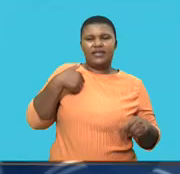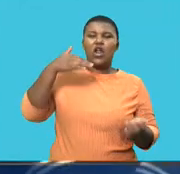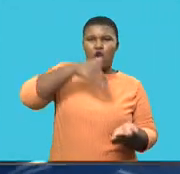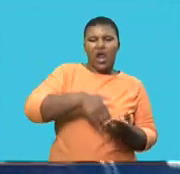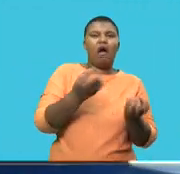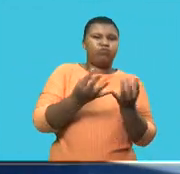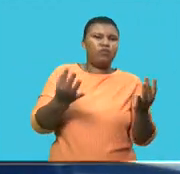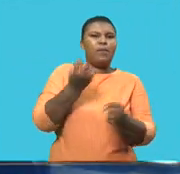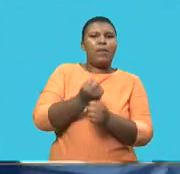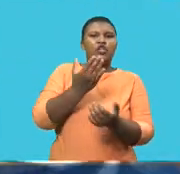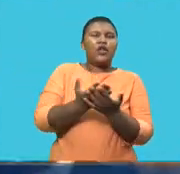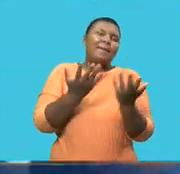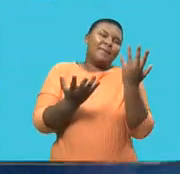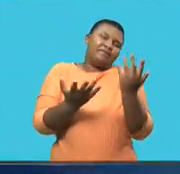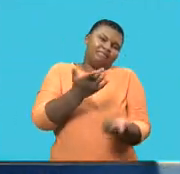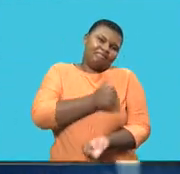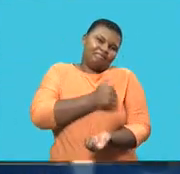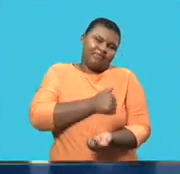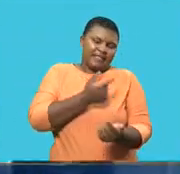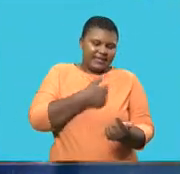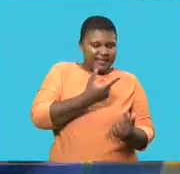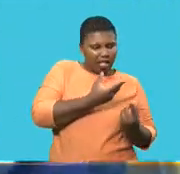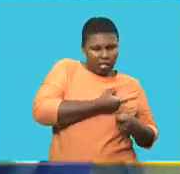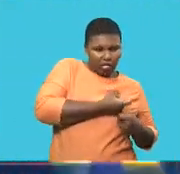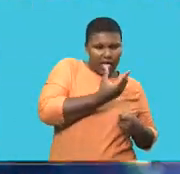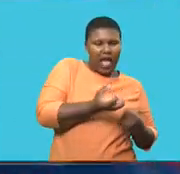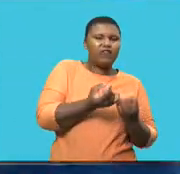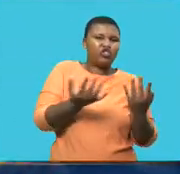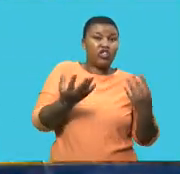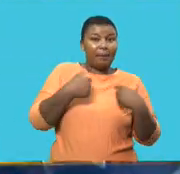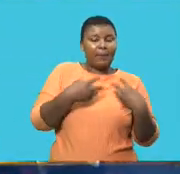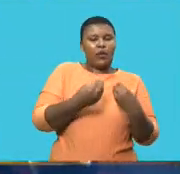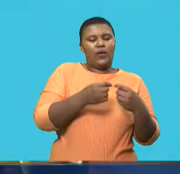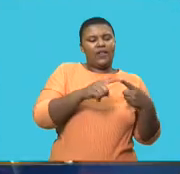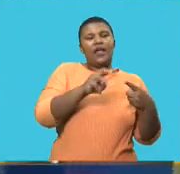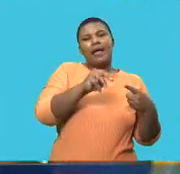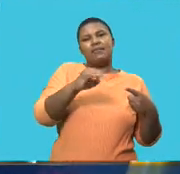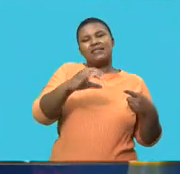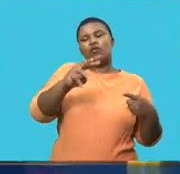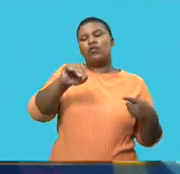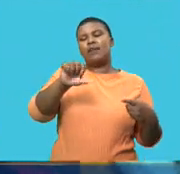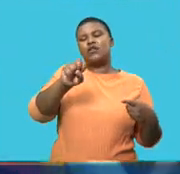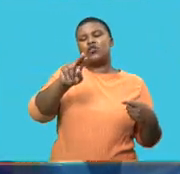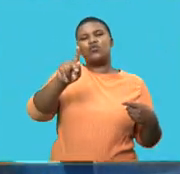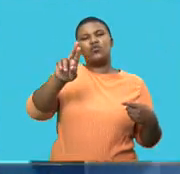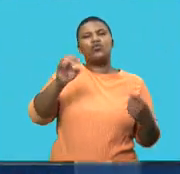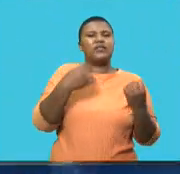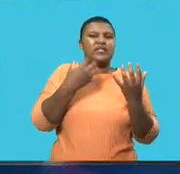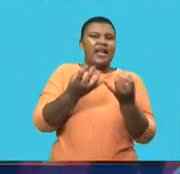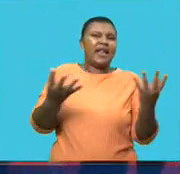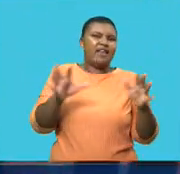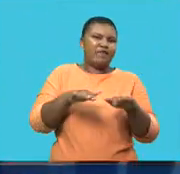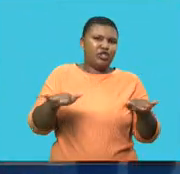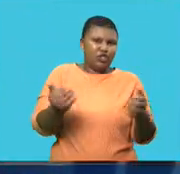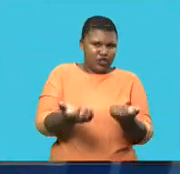just made sure that at least with the little that we have, myself and MMC Masuku organized and just